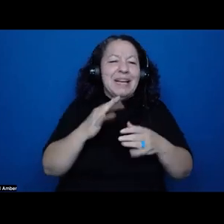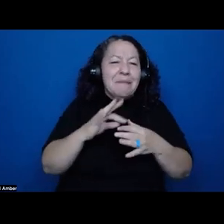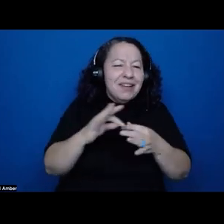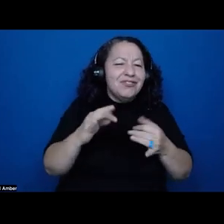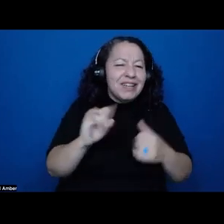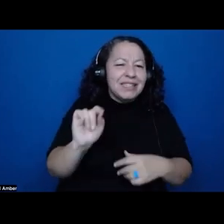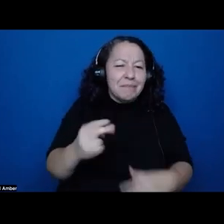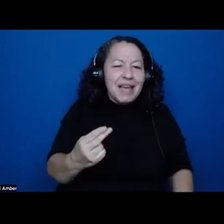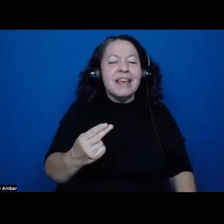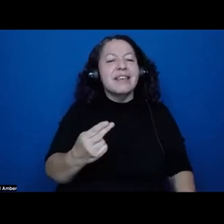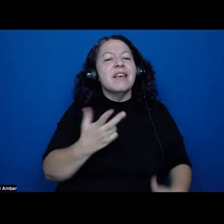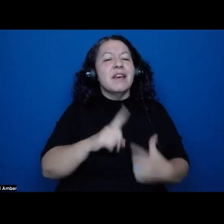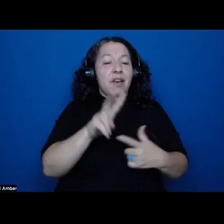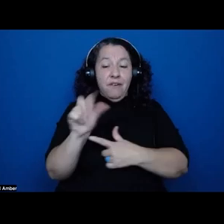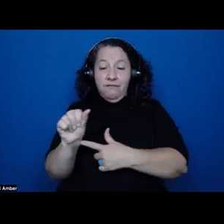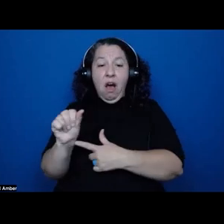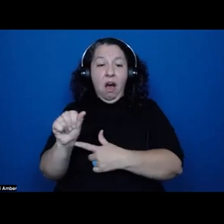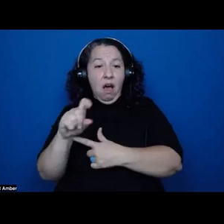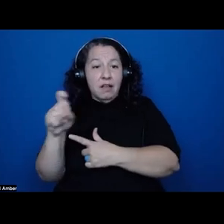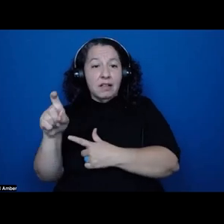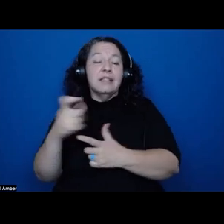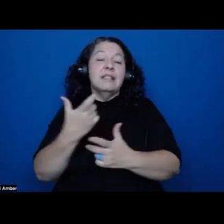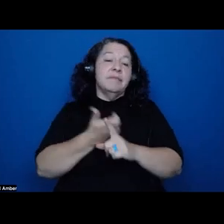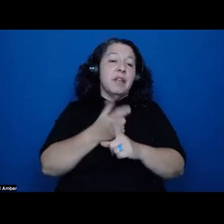intersections between va, ta, and crip time.